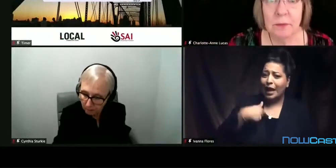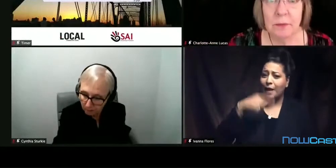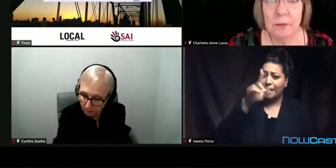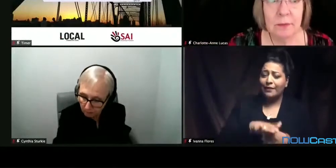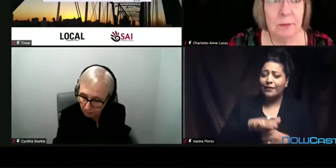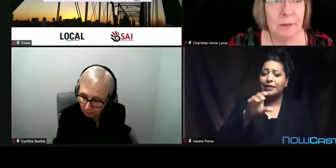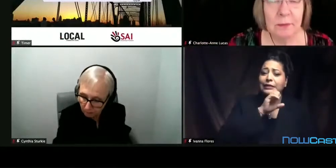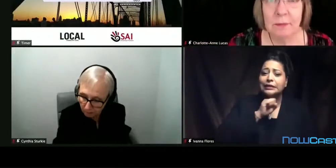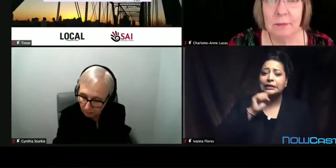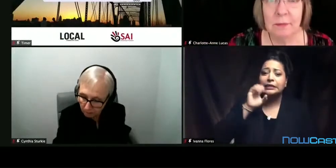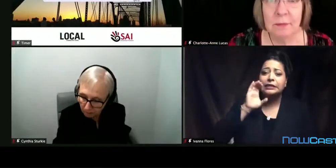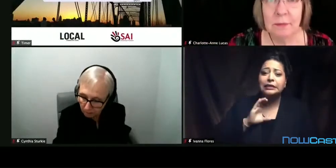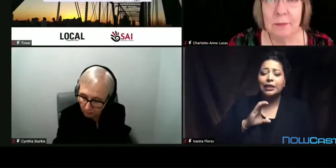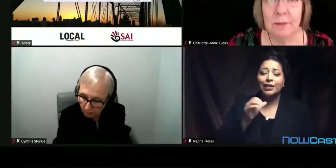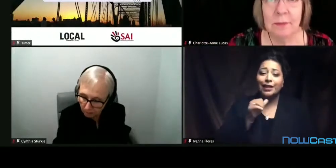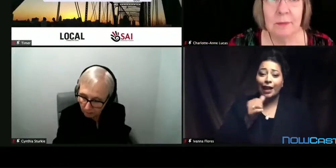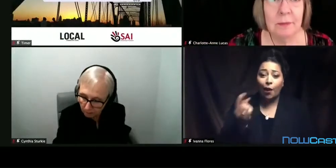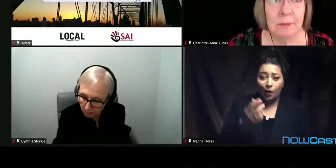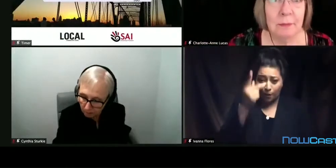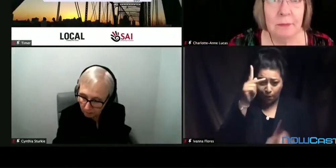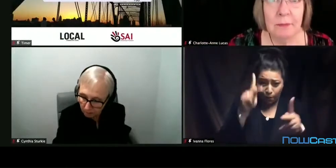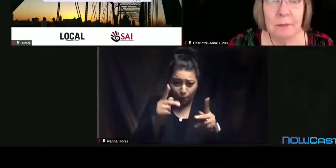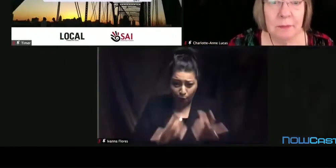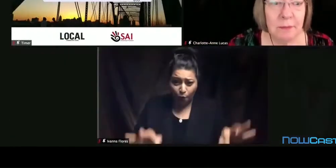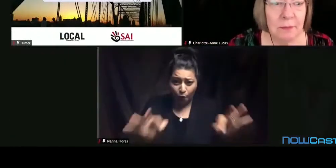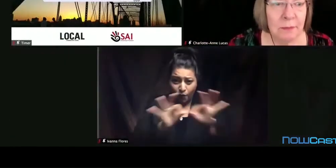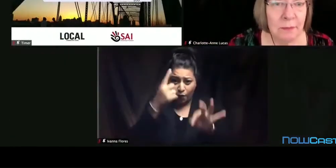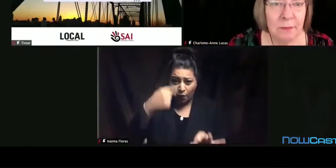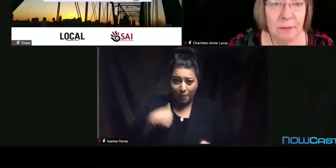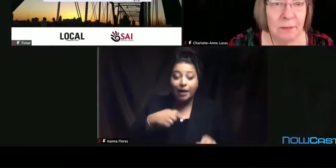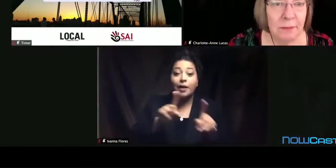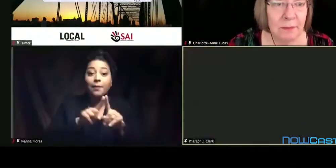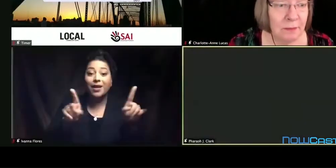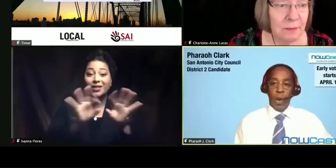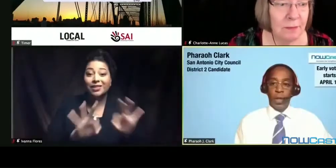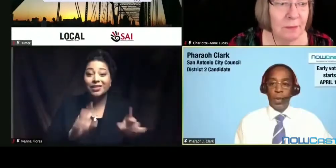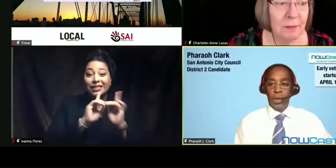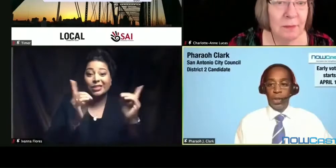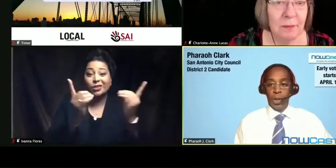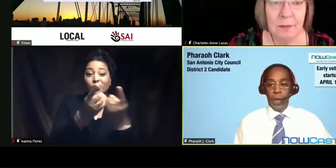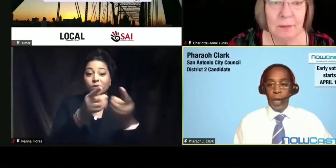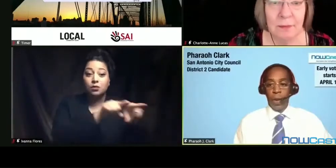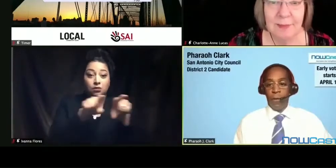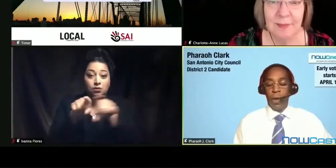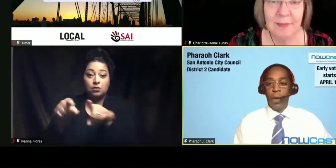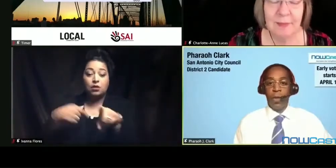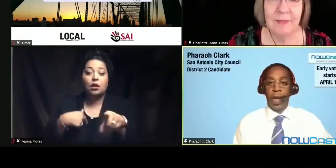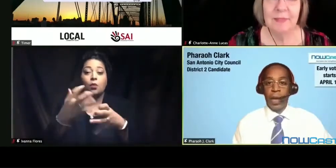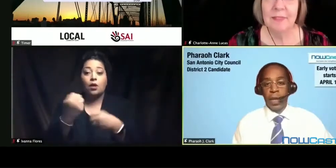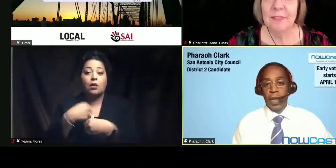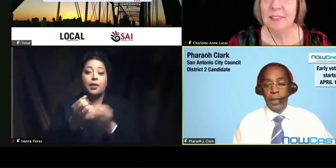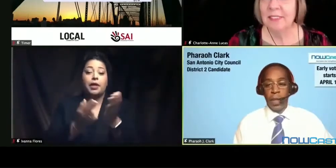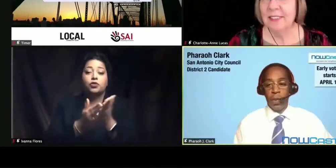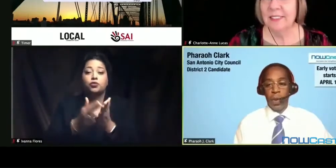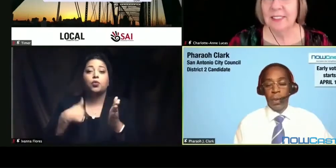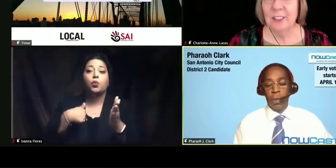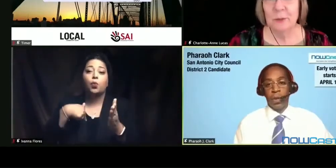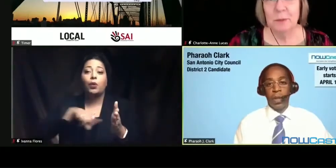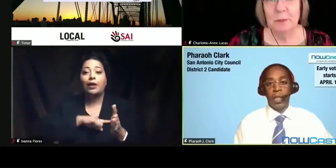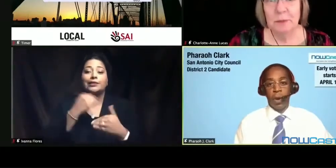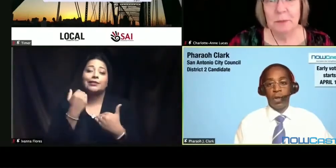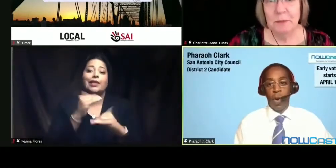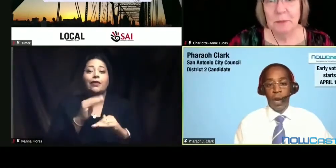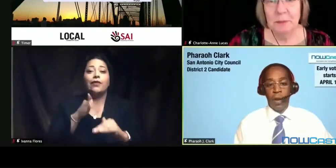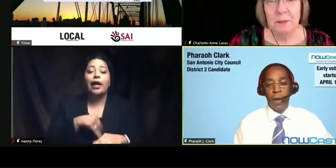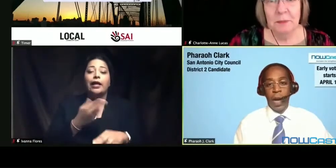very important, not only to myself, but also to the district. So I would absolutely work to ensure that we fill that seat with the